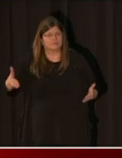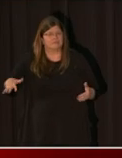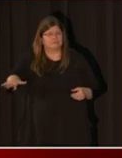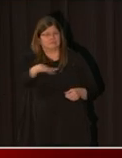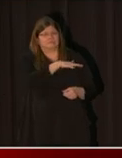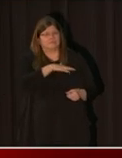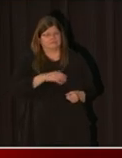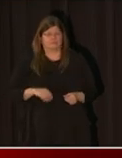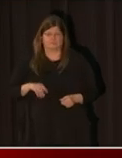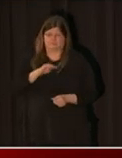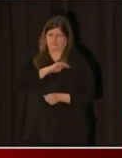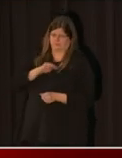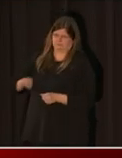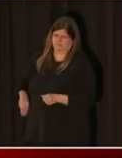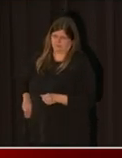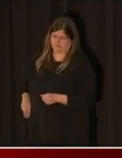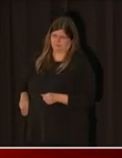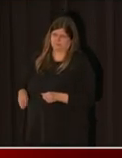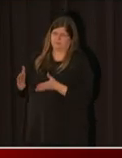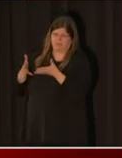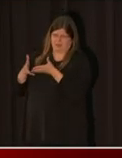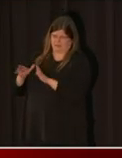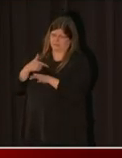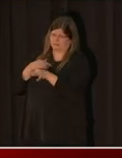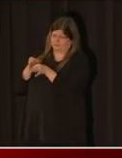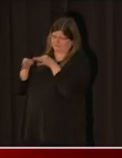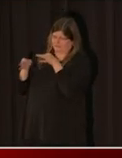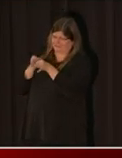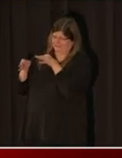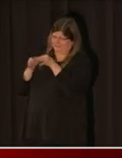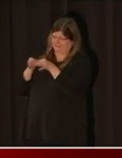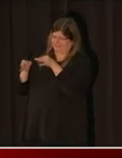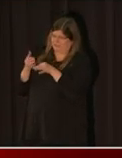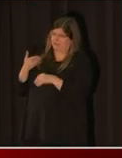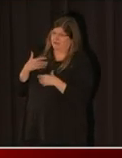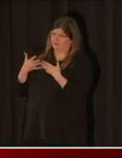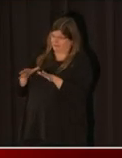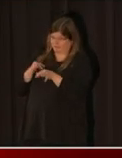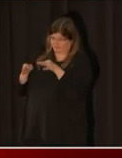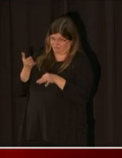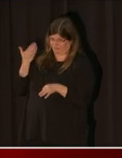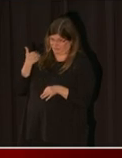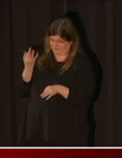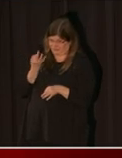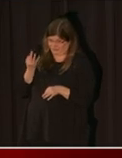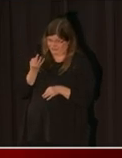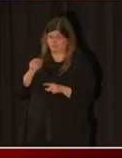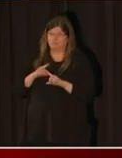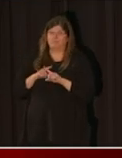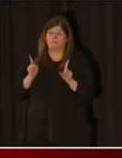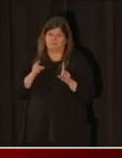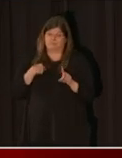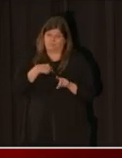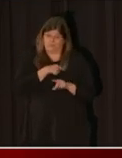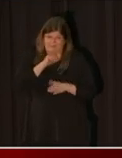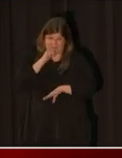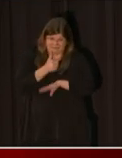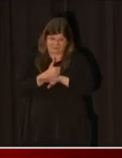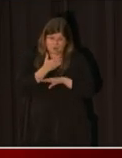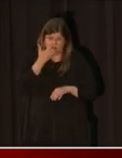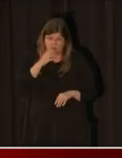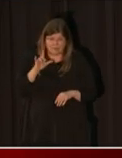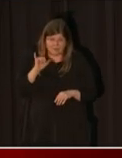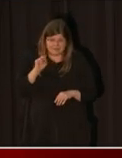over this on Friday, but I'll go over it again, is that we set up the hotline, and it's the district's hotline. It's to